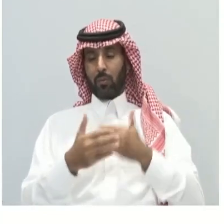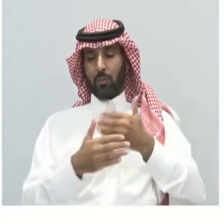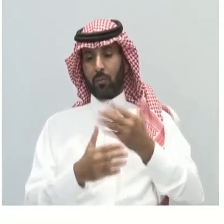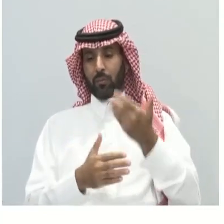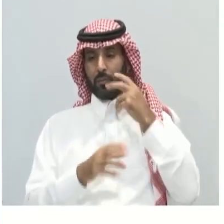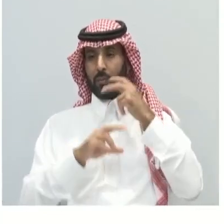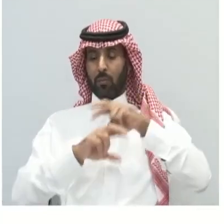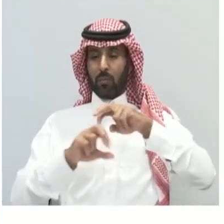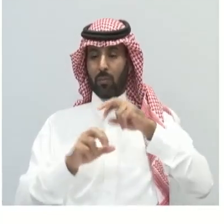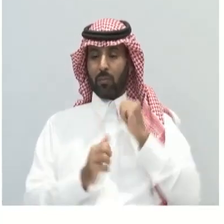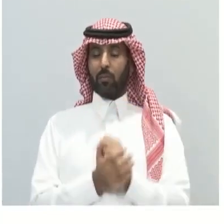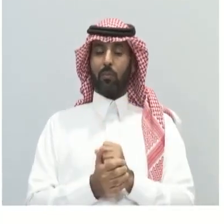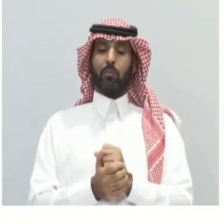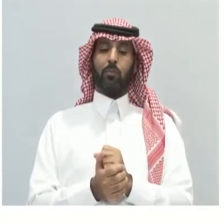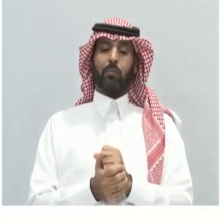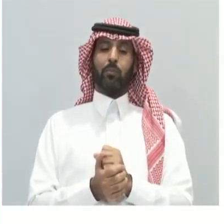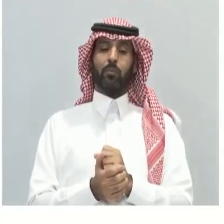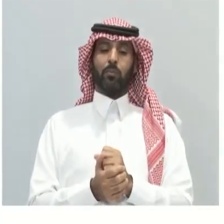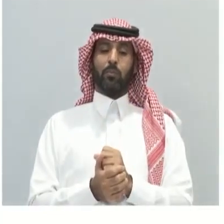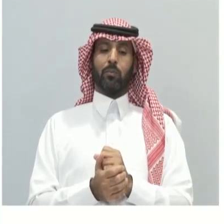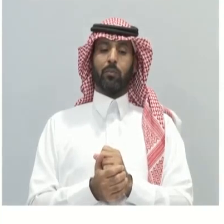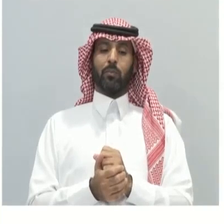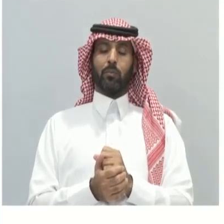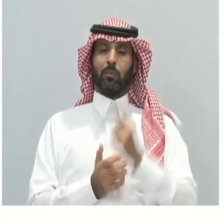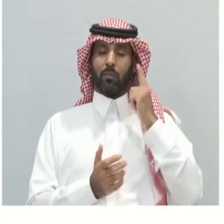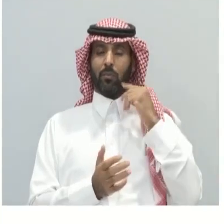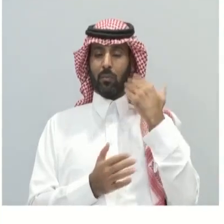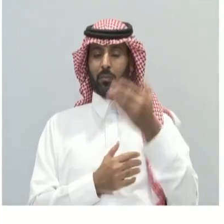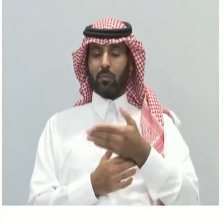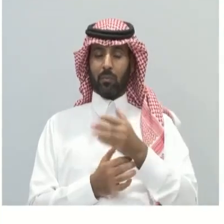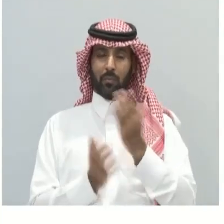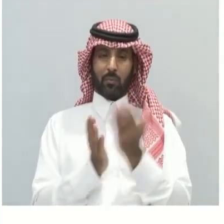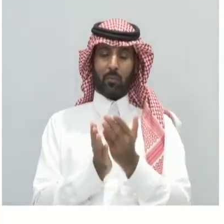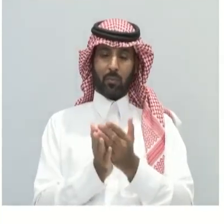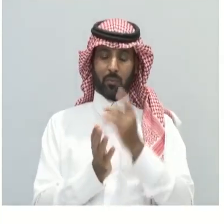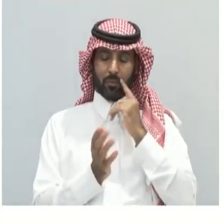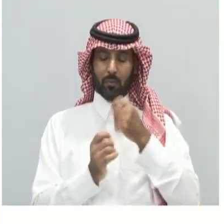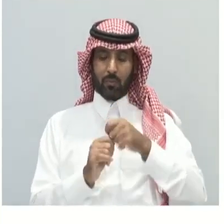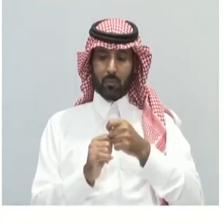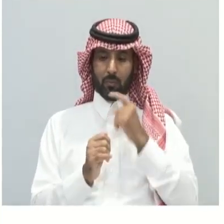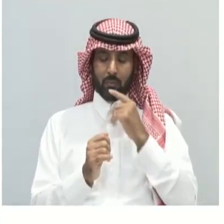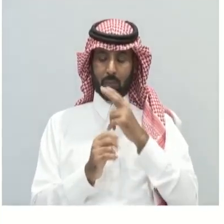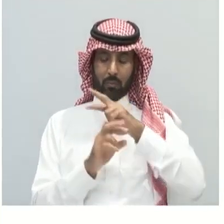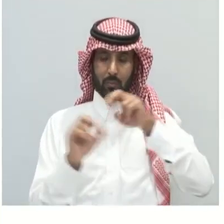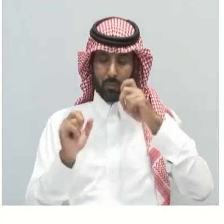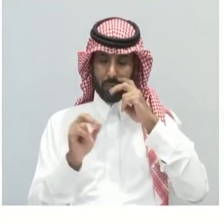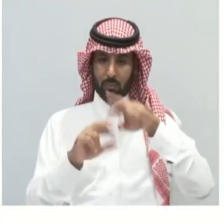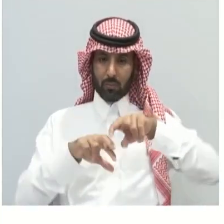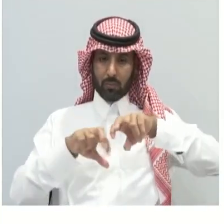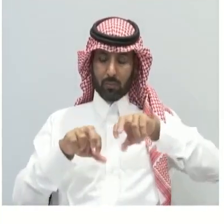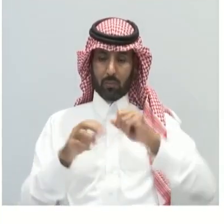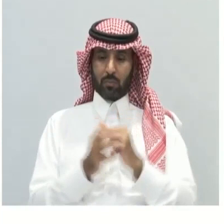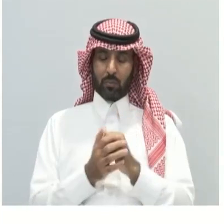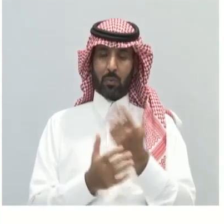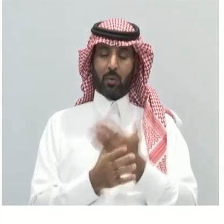investigation. Two distinct schools of thought, different schools in technology influenced different researchers and